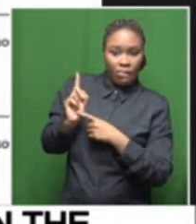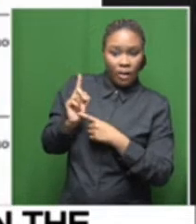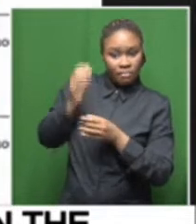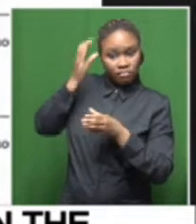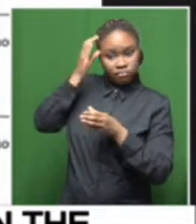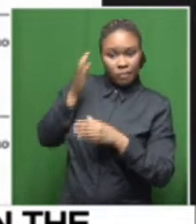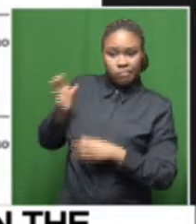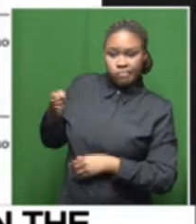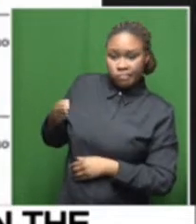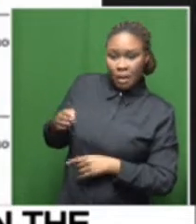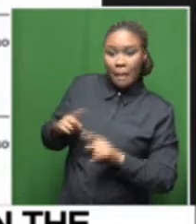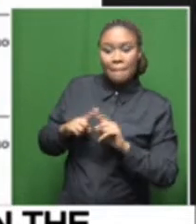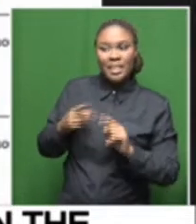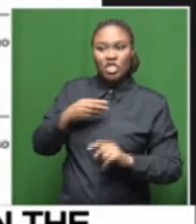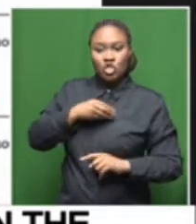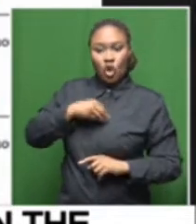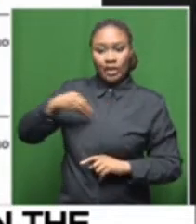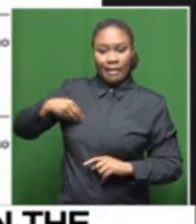vaccinologist